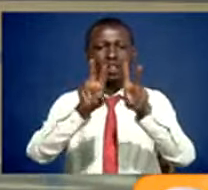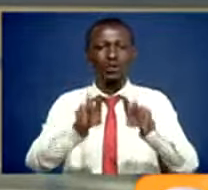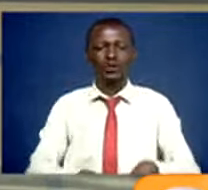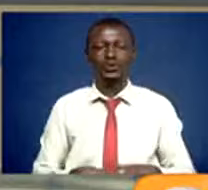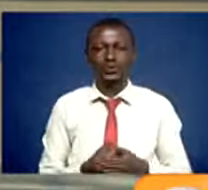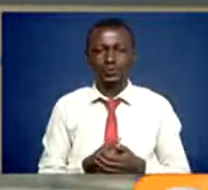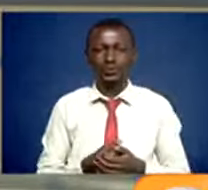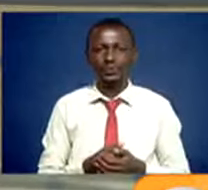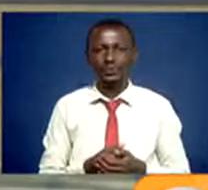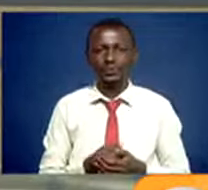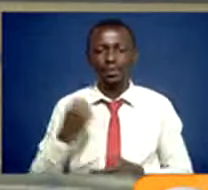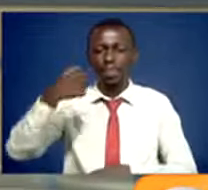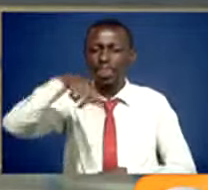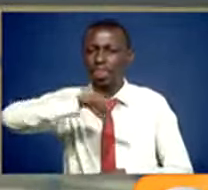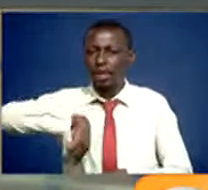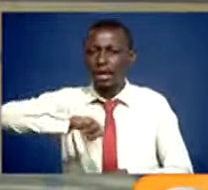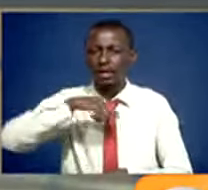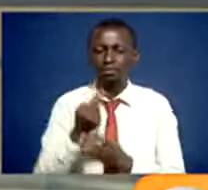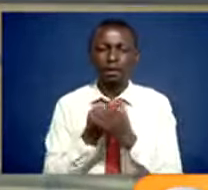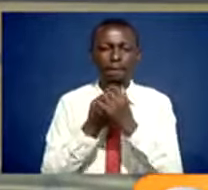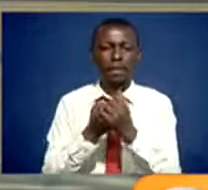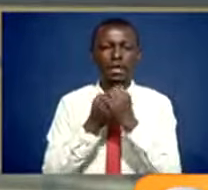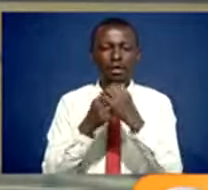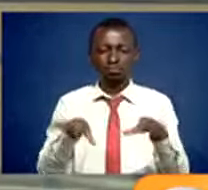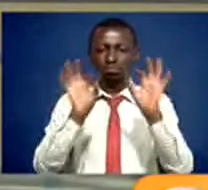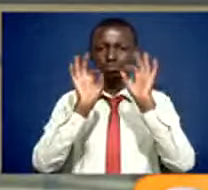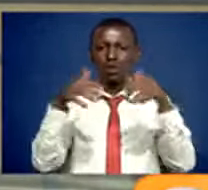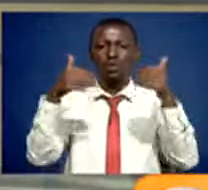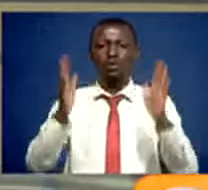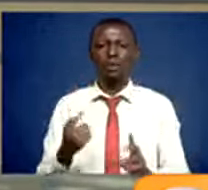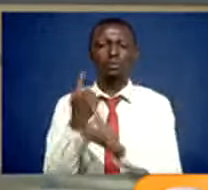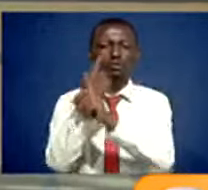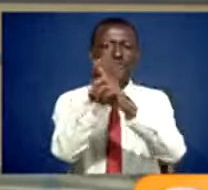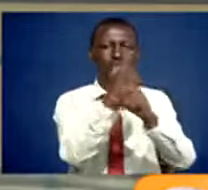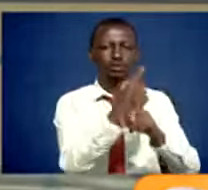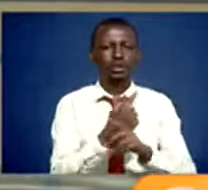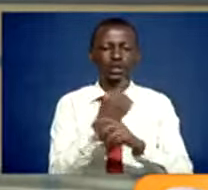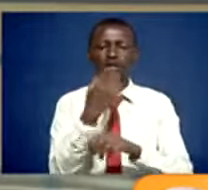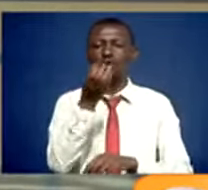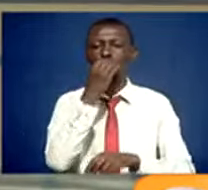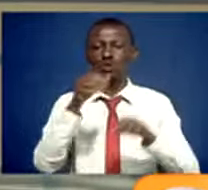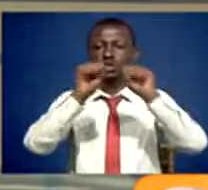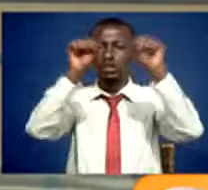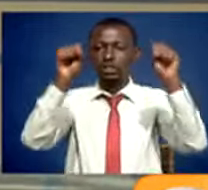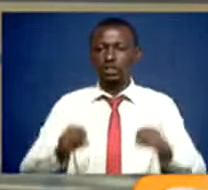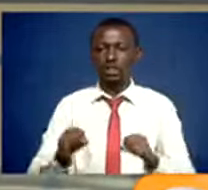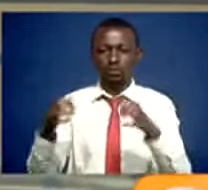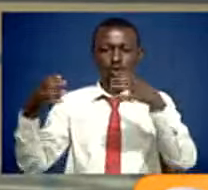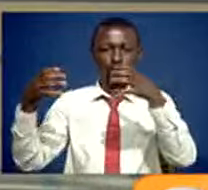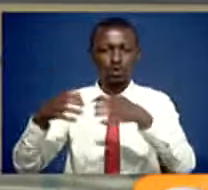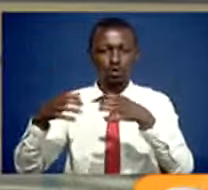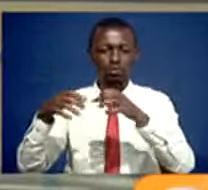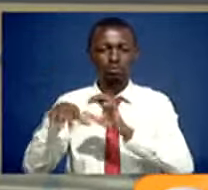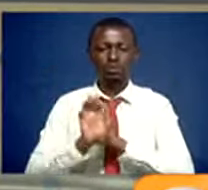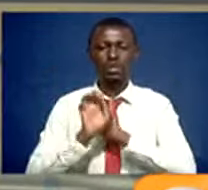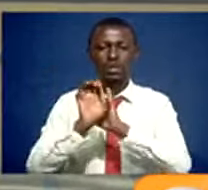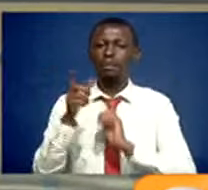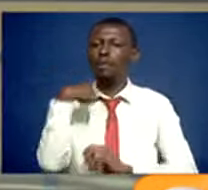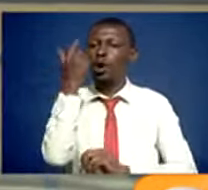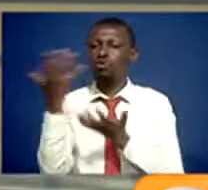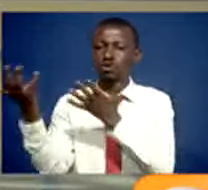Consequently, we have partnered effectively with farmers and other food system value chain actors, such as input